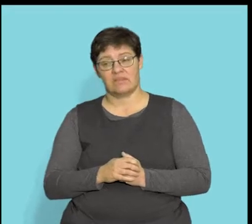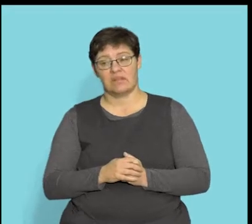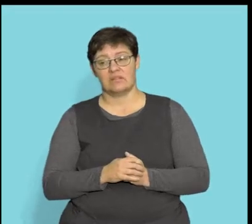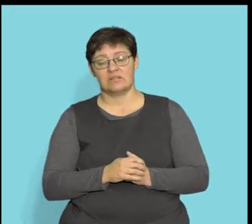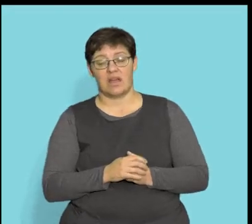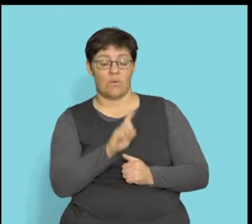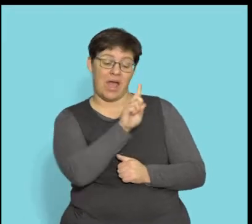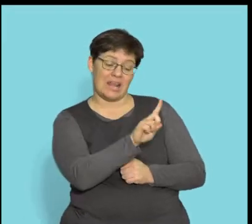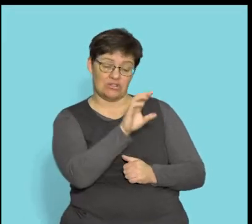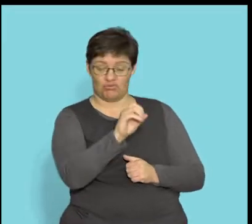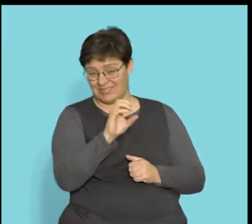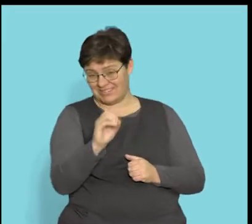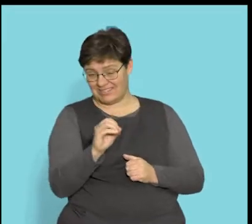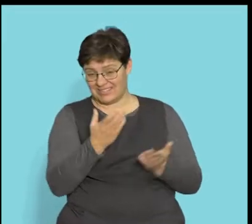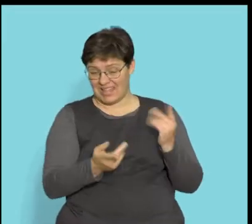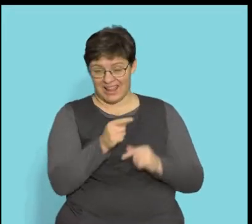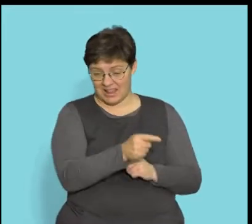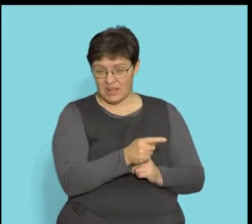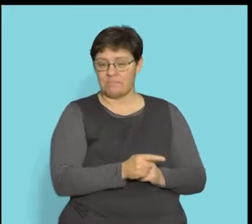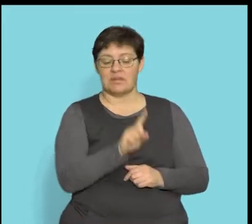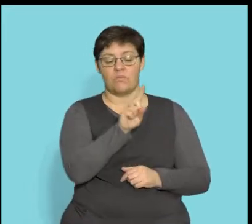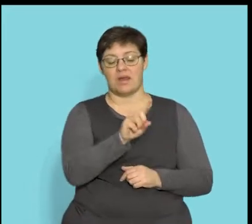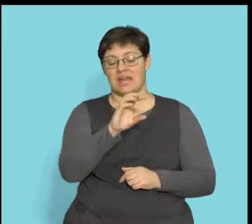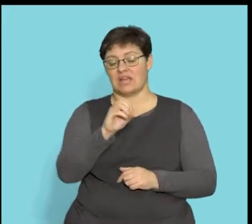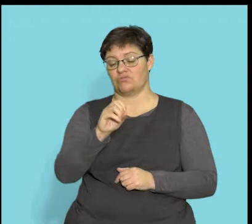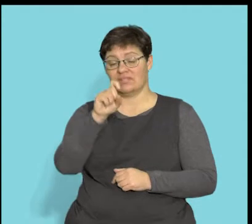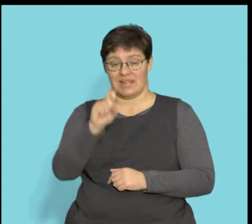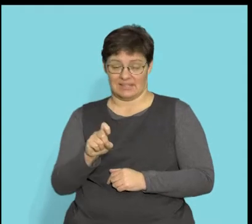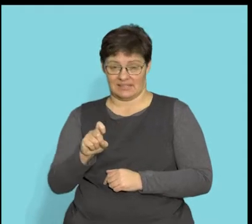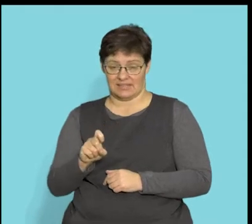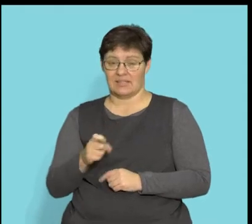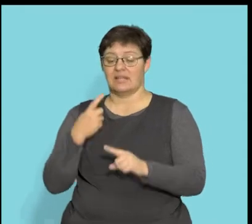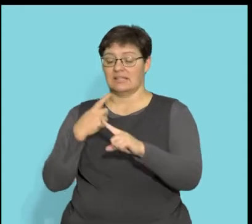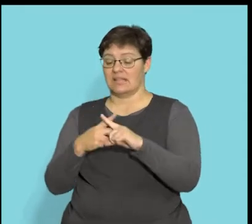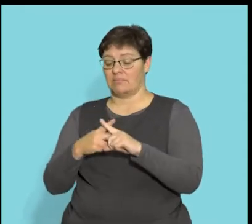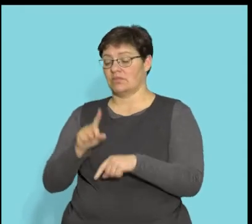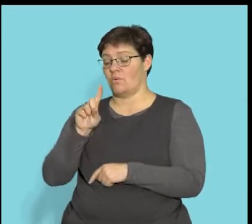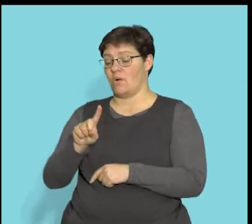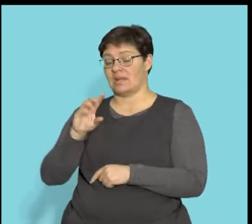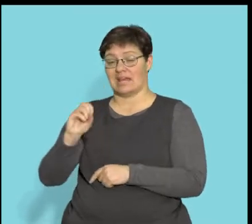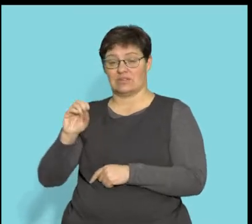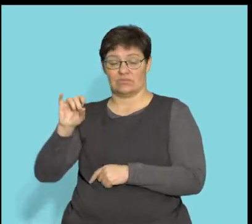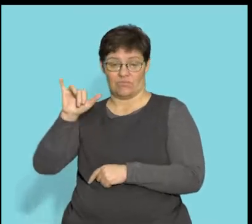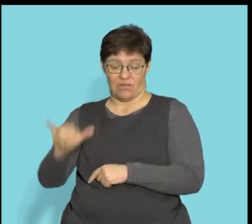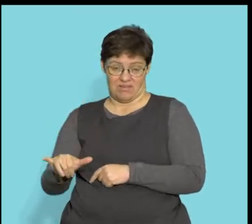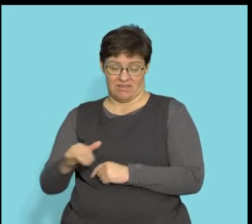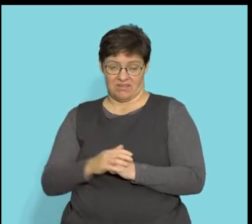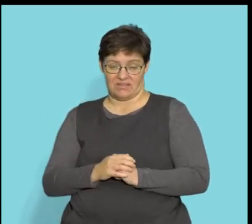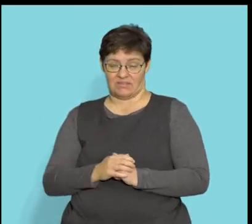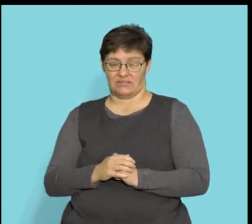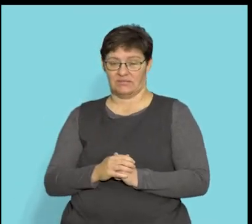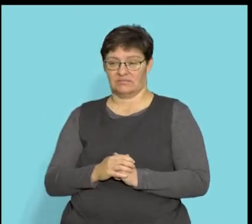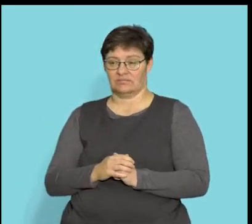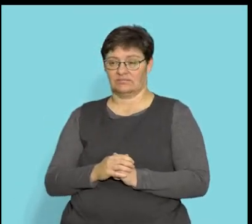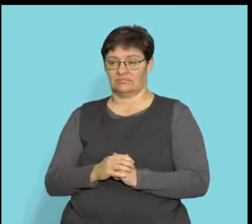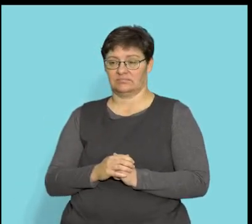length and my breadth, if my scale factor is 100, I'm going to have 100 times x. My breadth will be